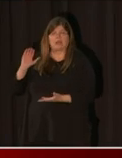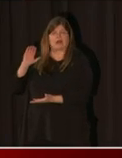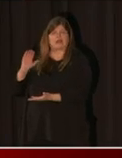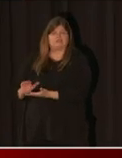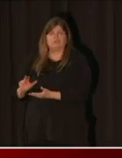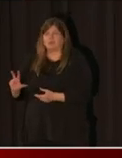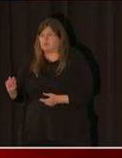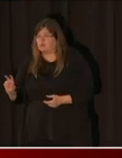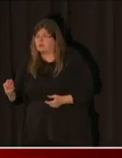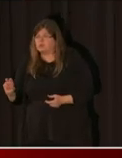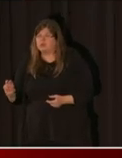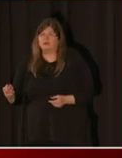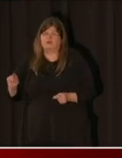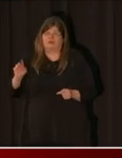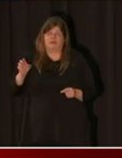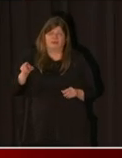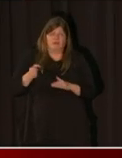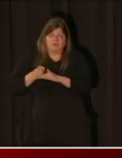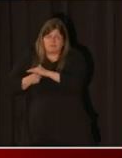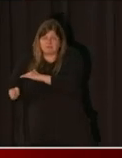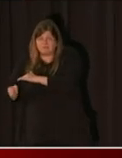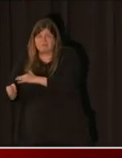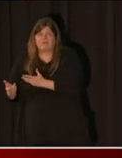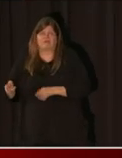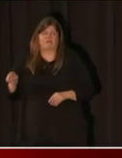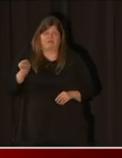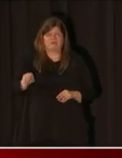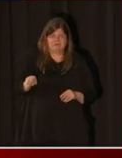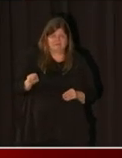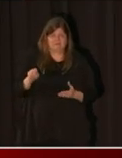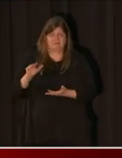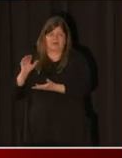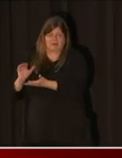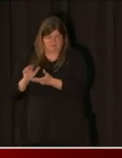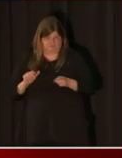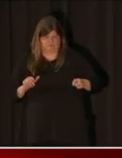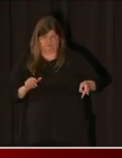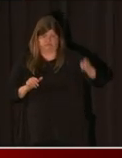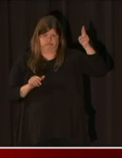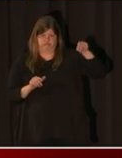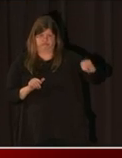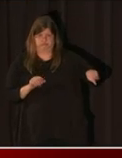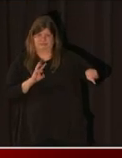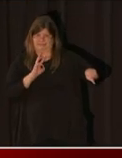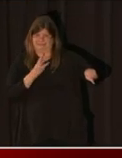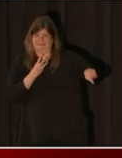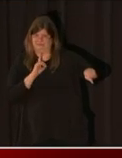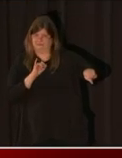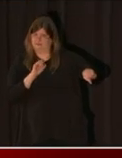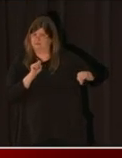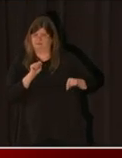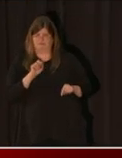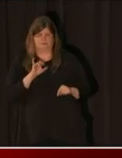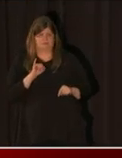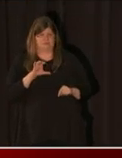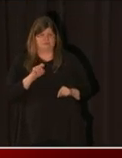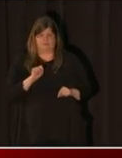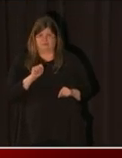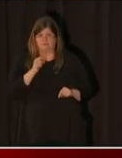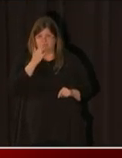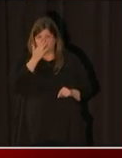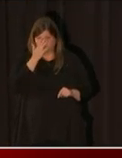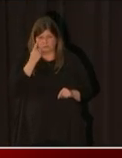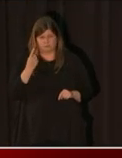that are quarantined. I think that's the next closest number to the 6th district. So one of the reasons we collect